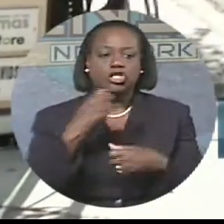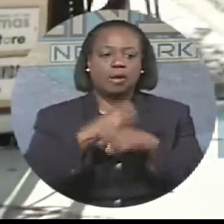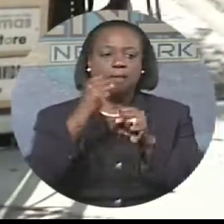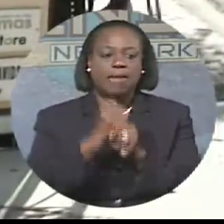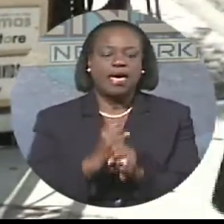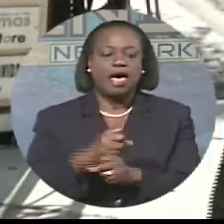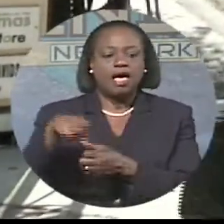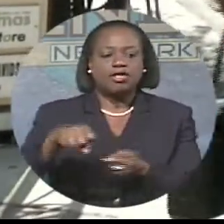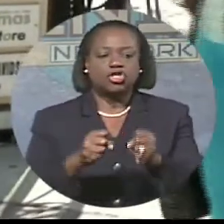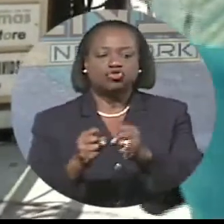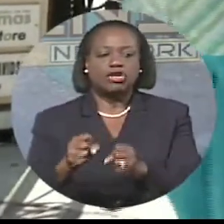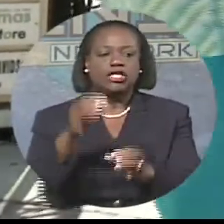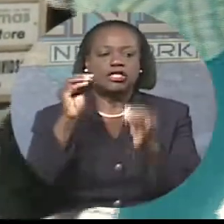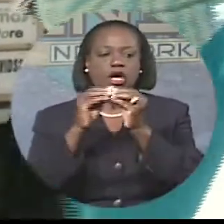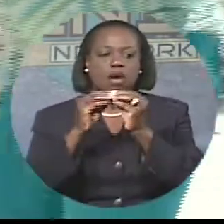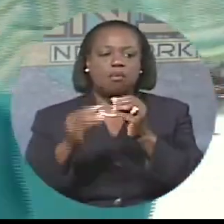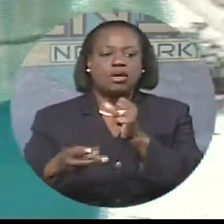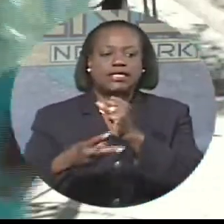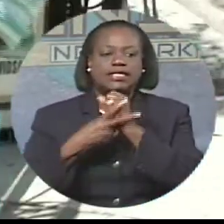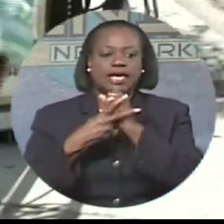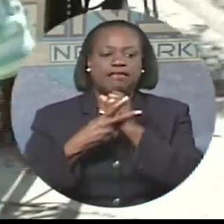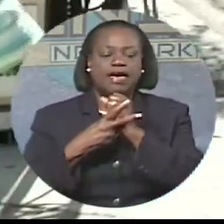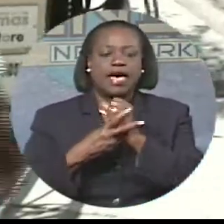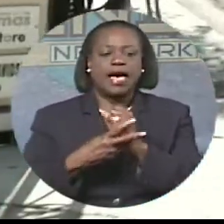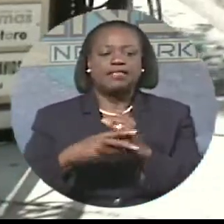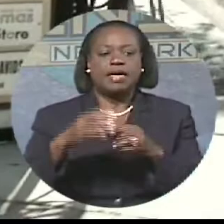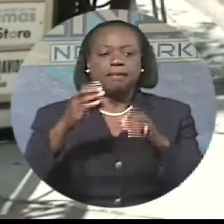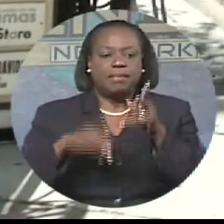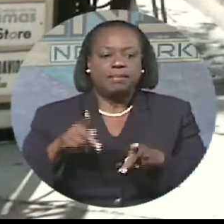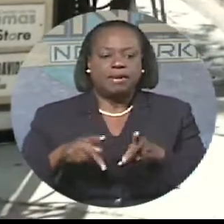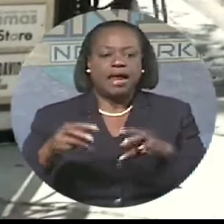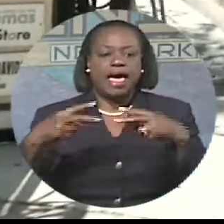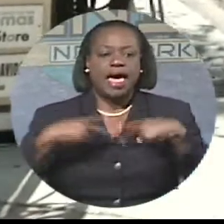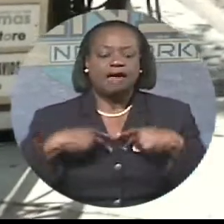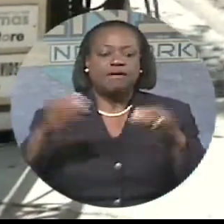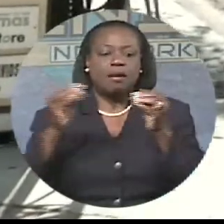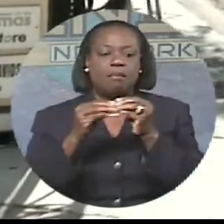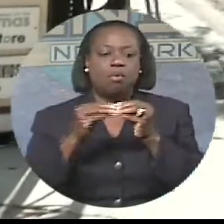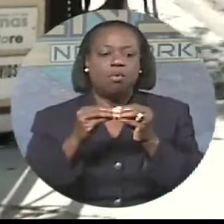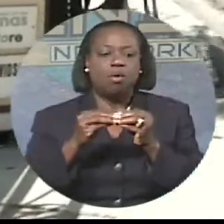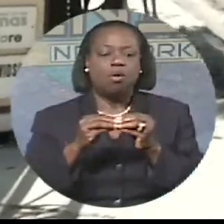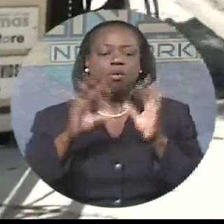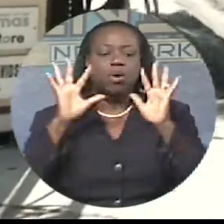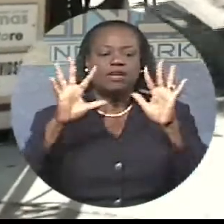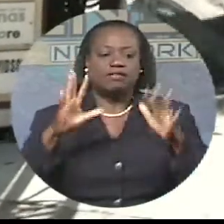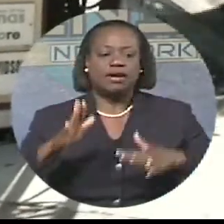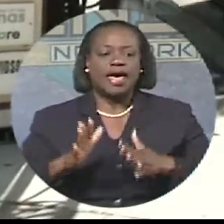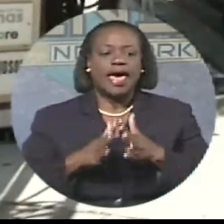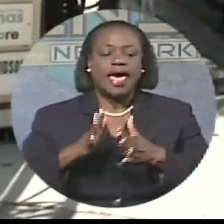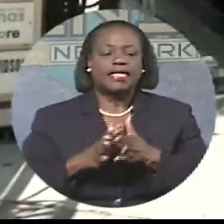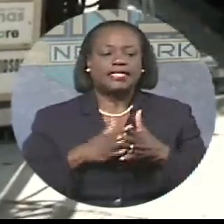and ensuring that their customers have a more enjoyable experience. Janae Noel Ferguson, ZNS Network News.